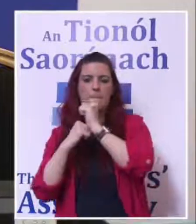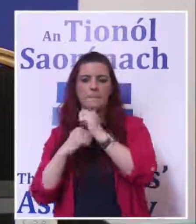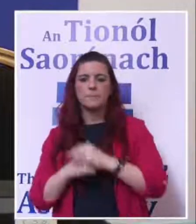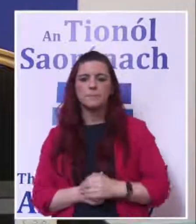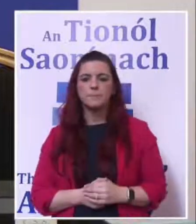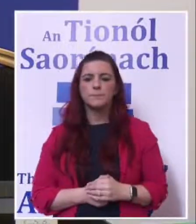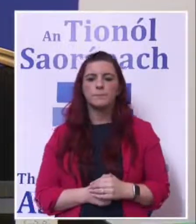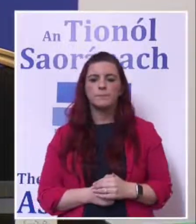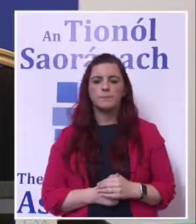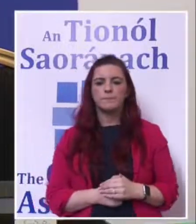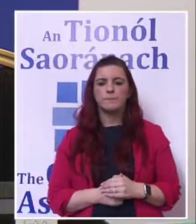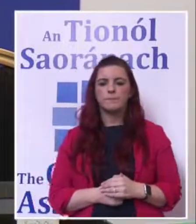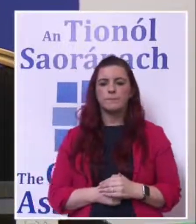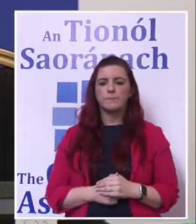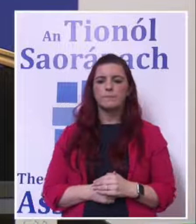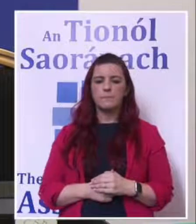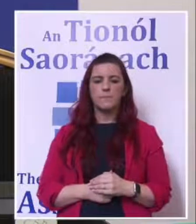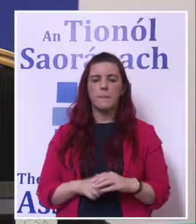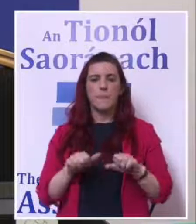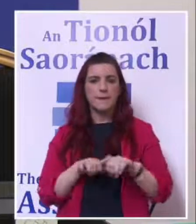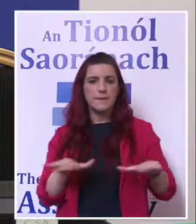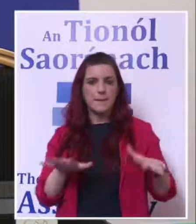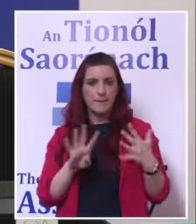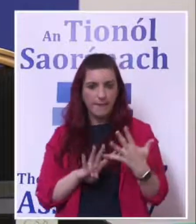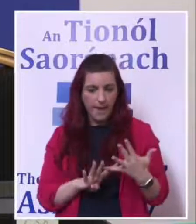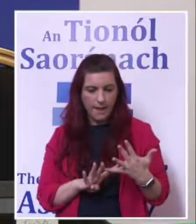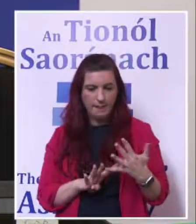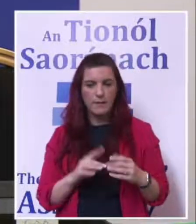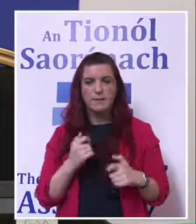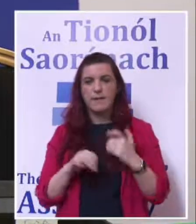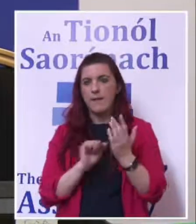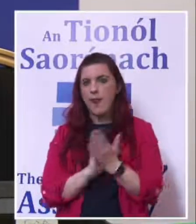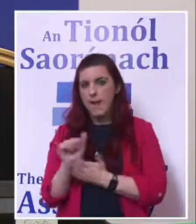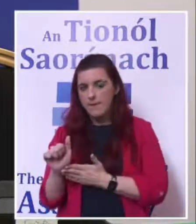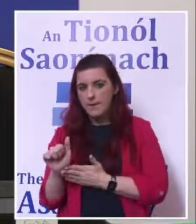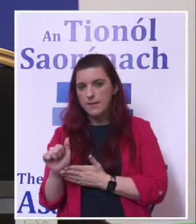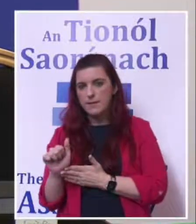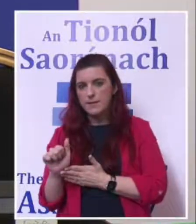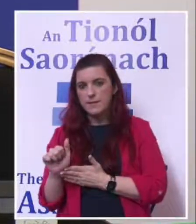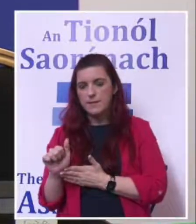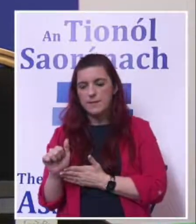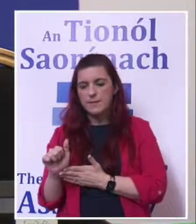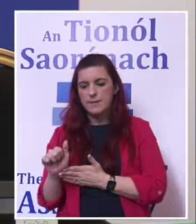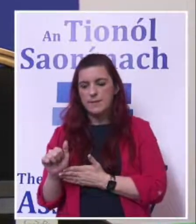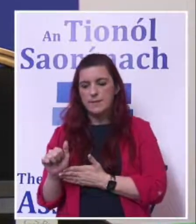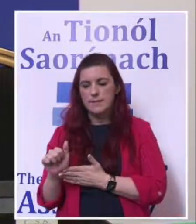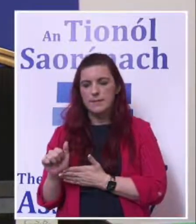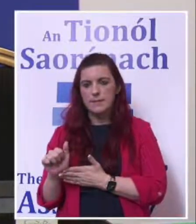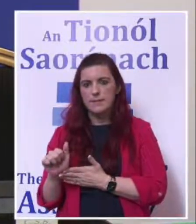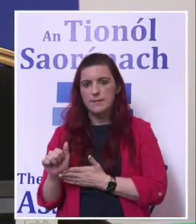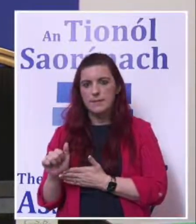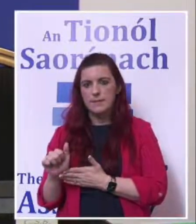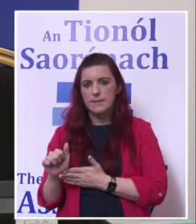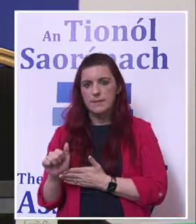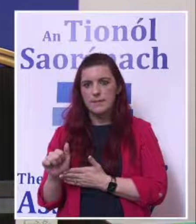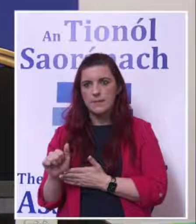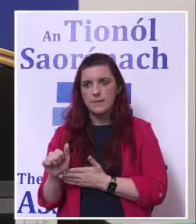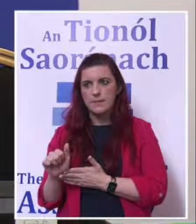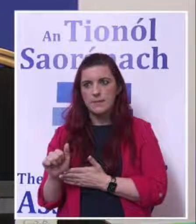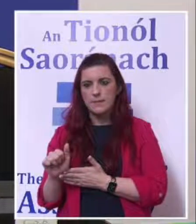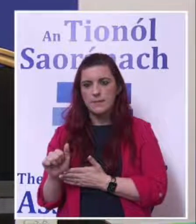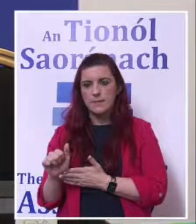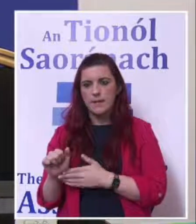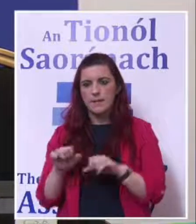Okay, so we're going to go to table 9, then 11, then there's two questions I question,